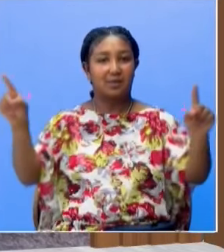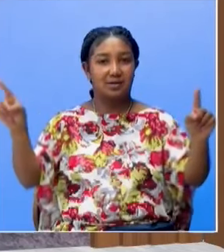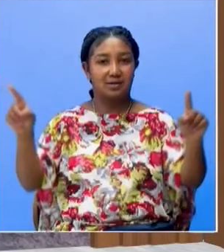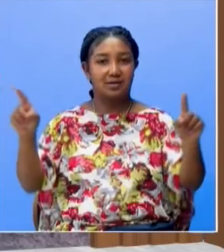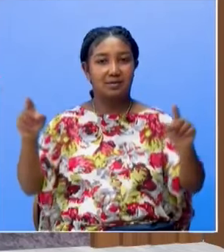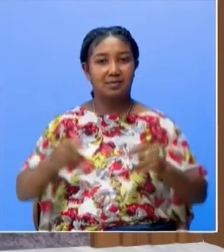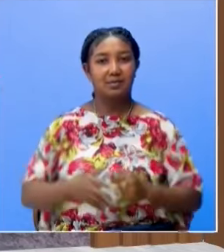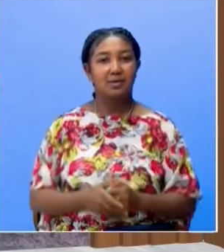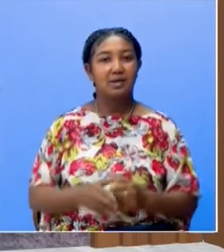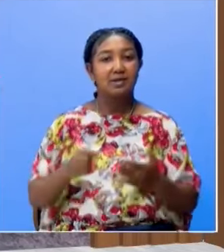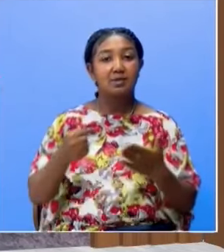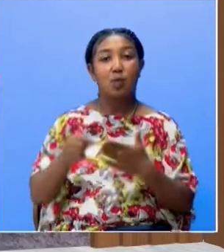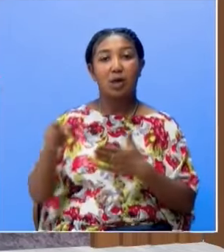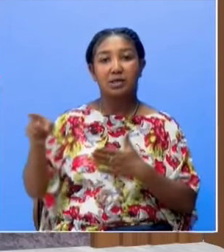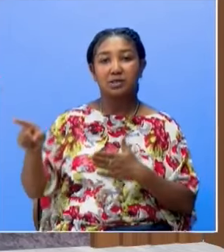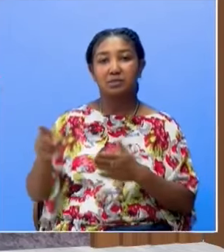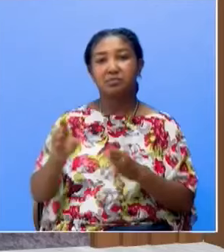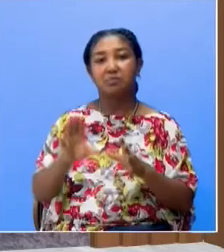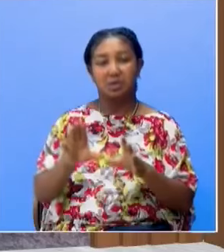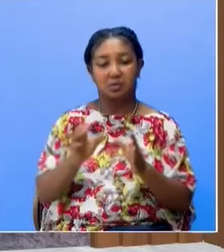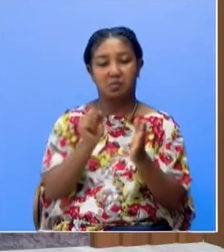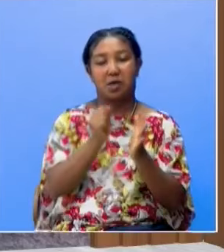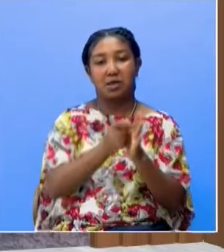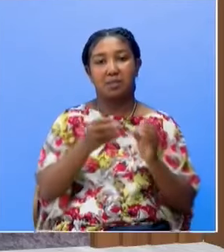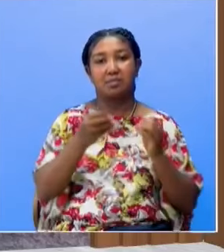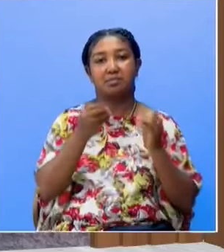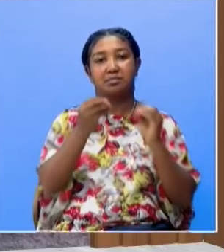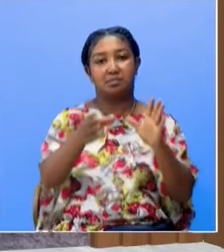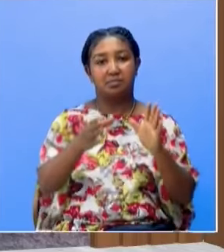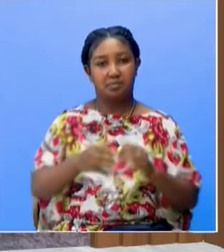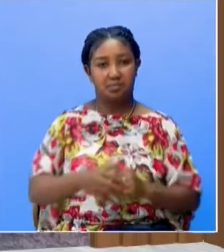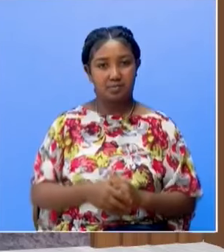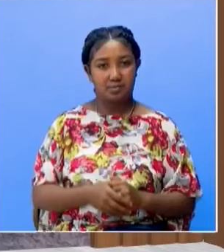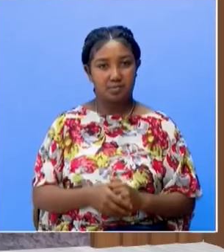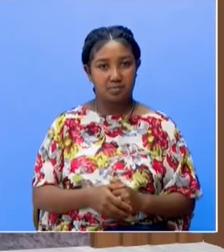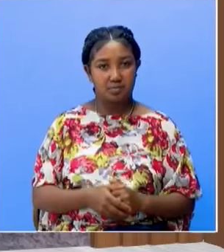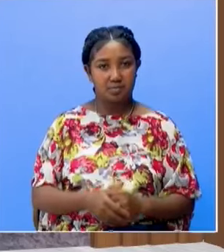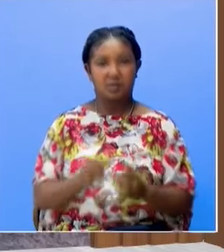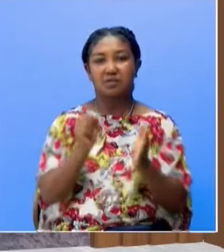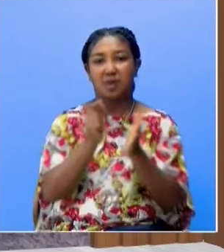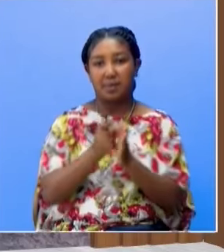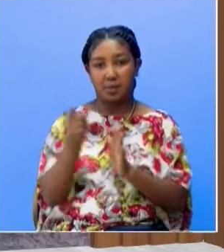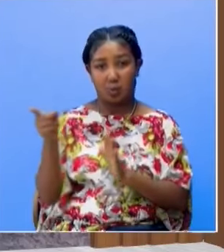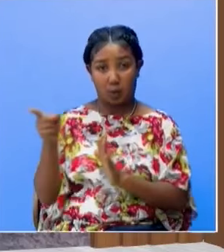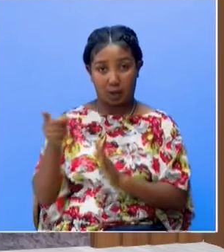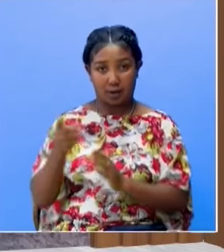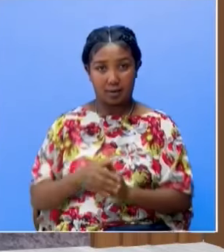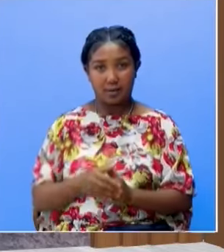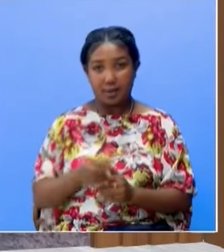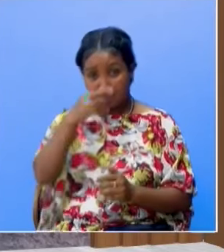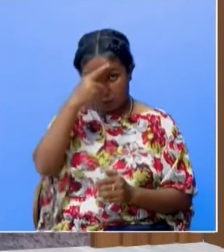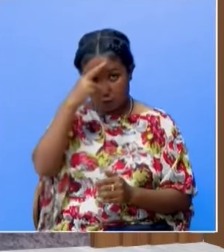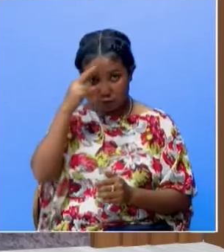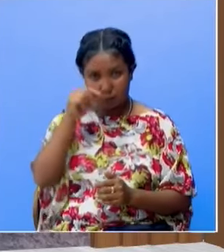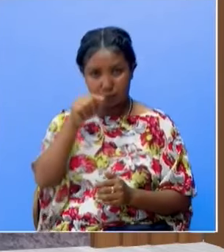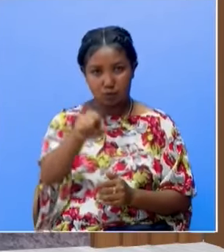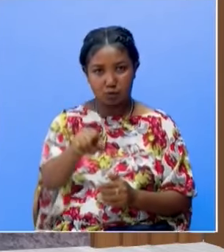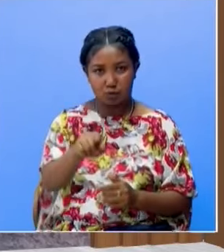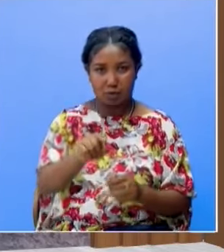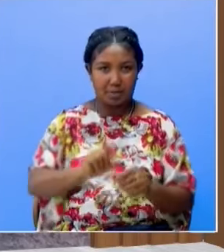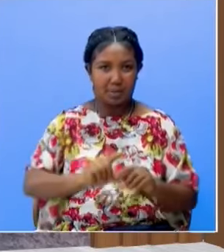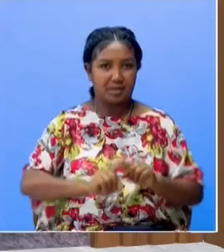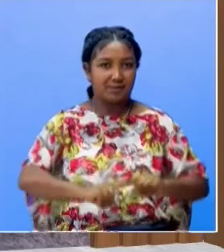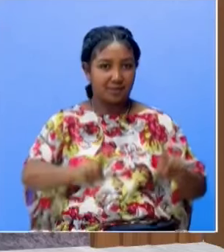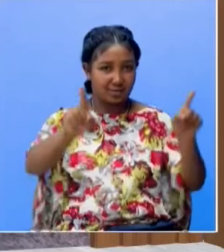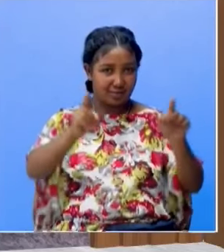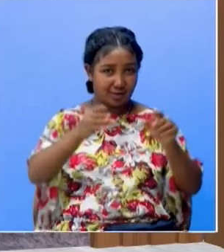this one. This one is just, we took it as sample, okay? Because yours can be